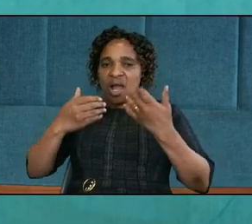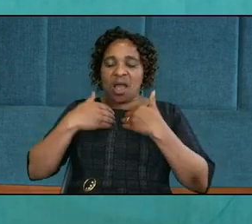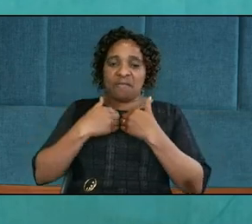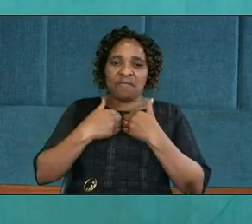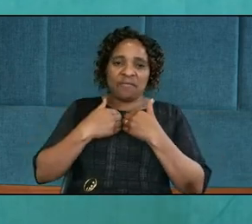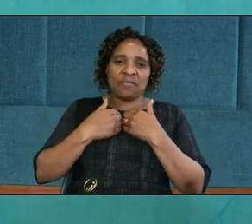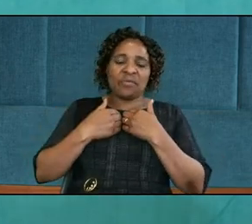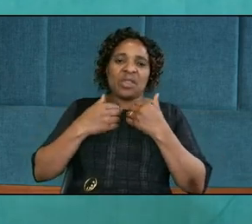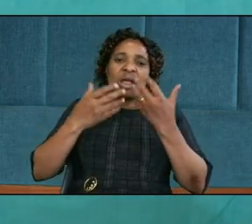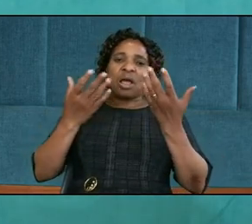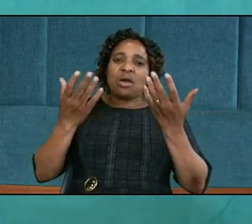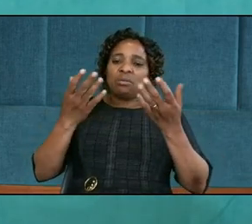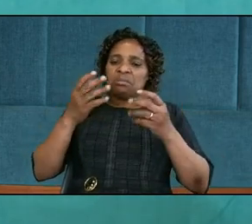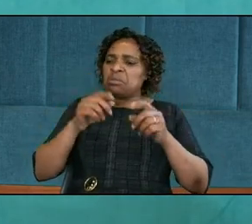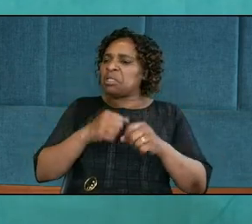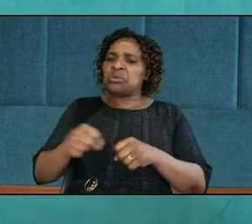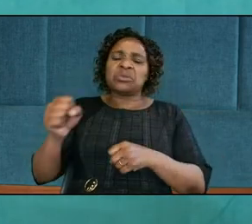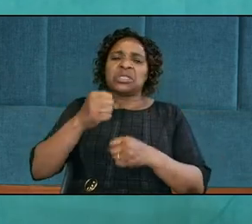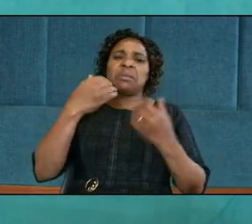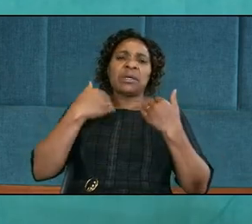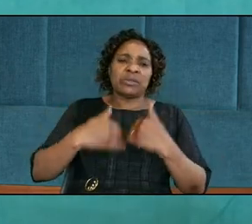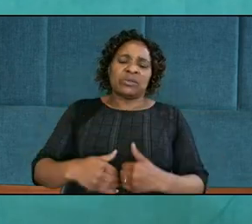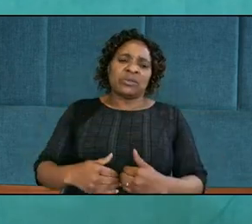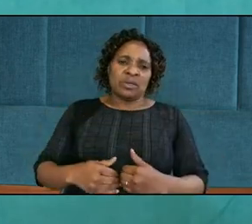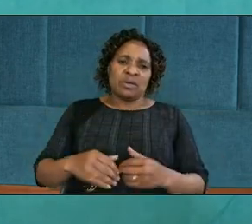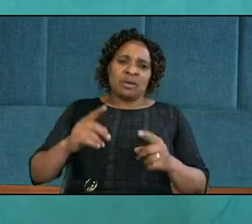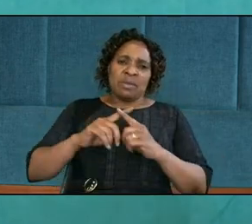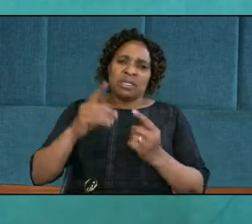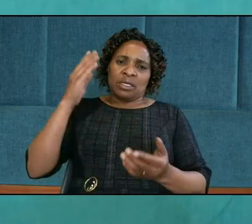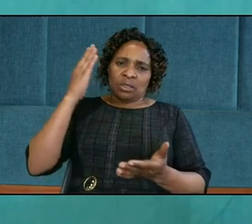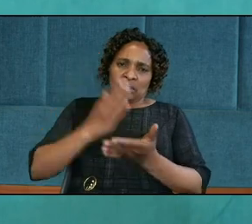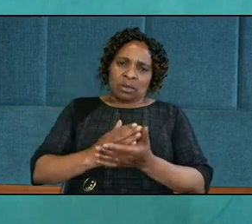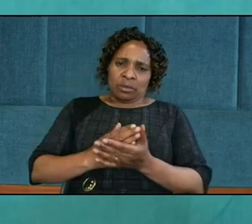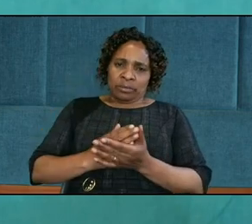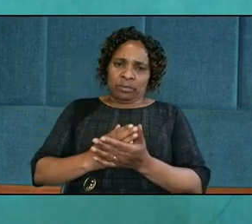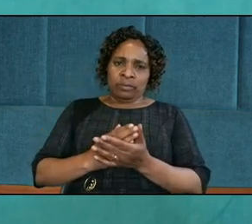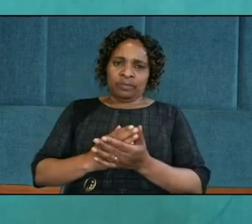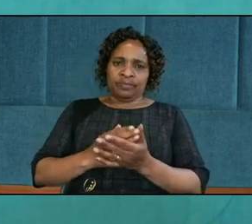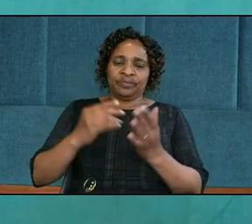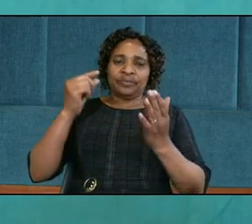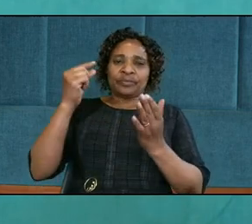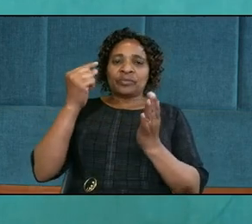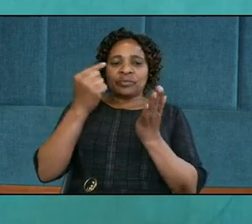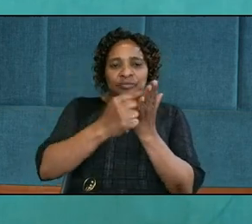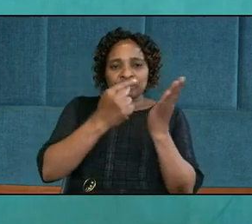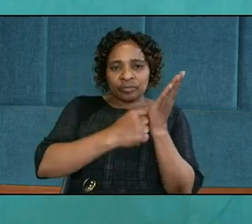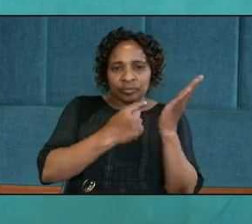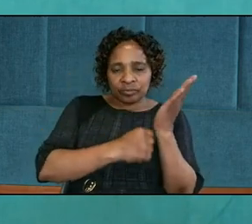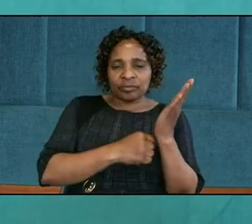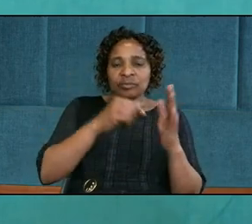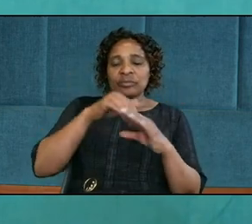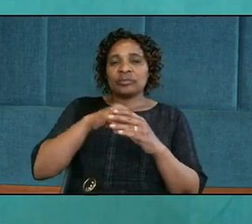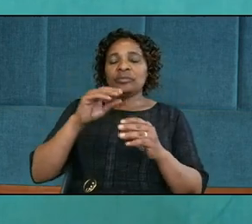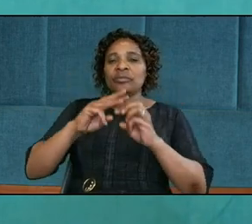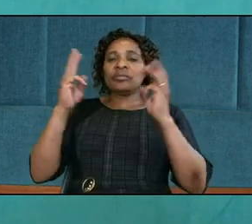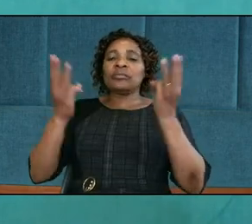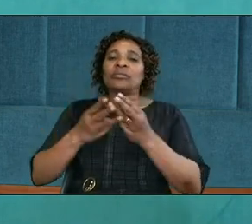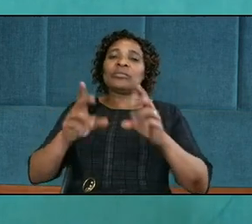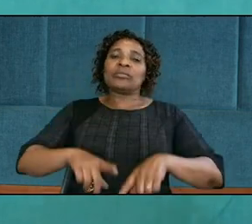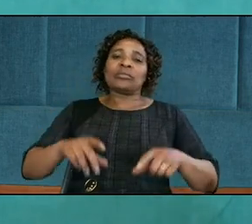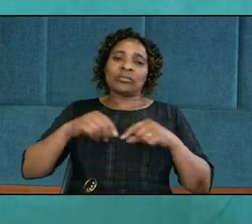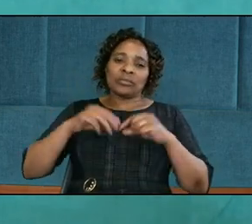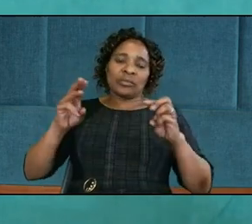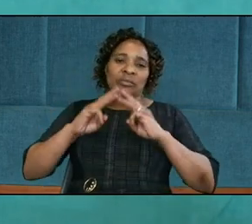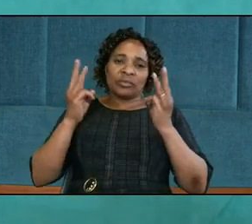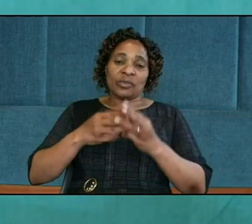are just a lay person on the street. The real agenda of this world, the real key to surviving in this world,